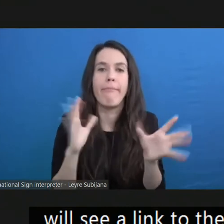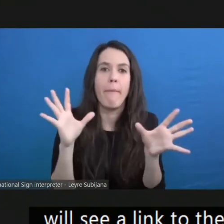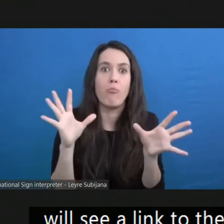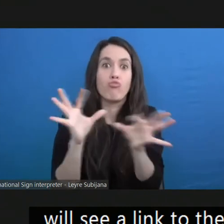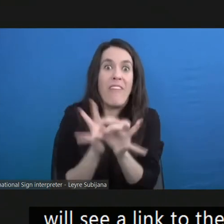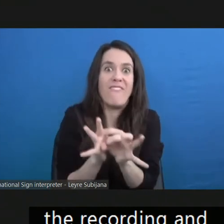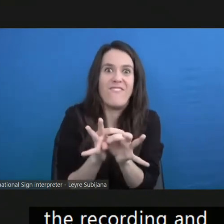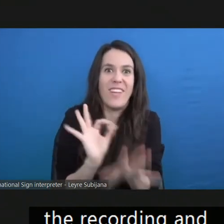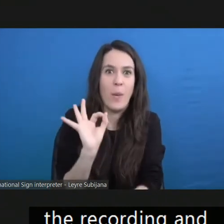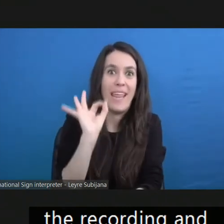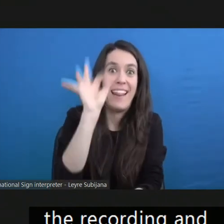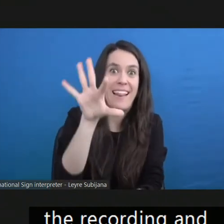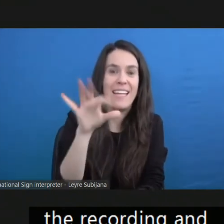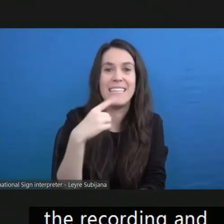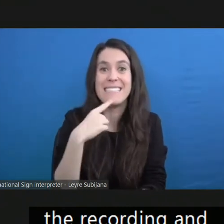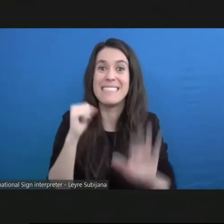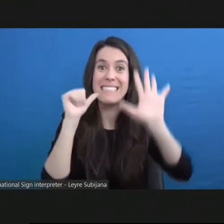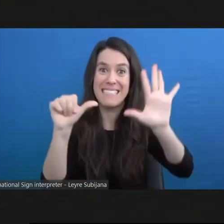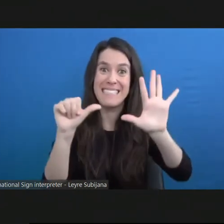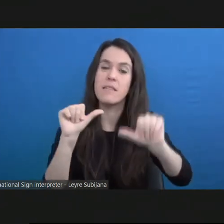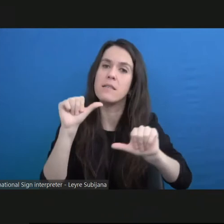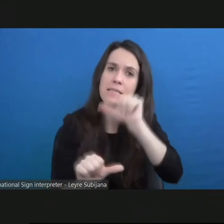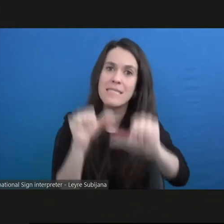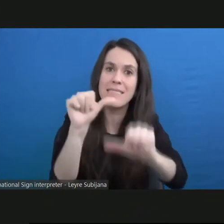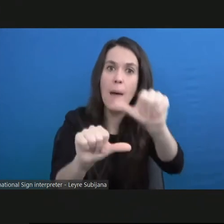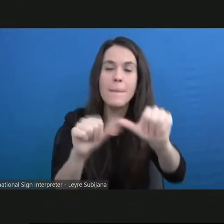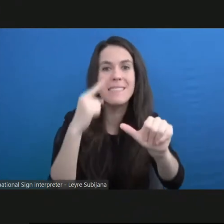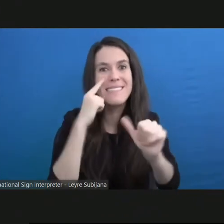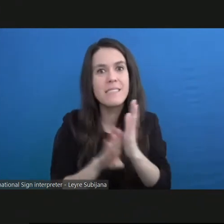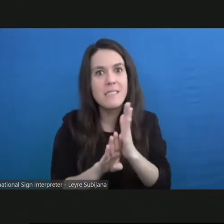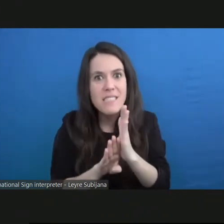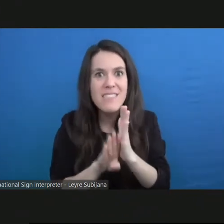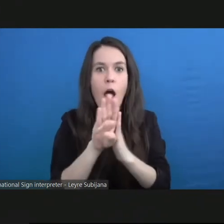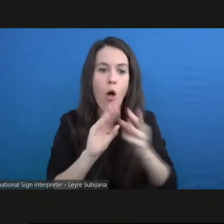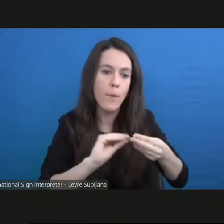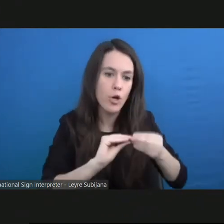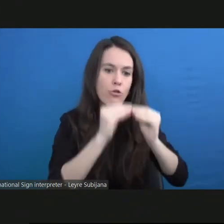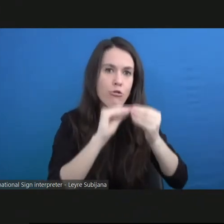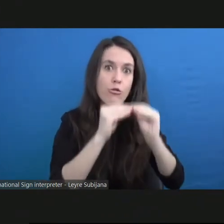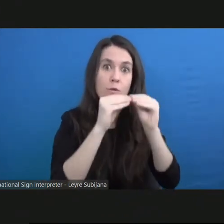steps are for web developers, where algorithm writers are